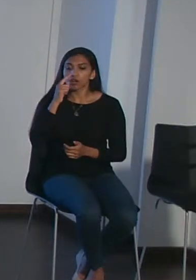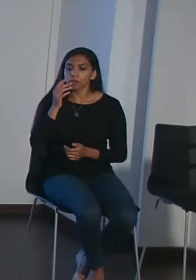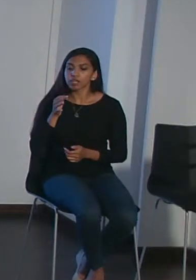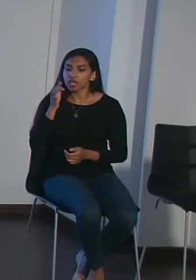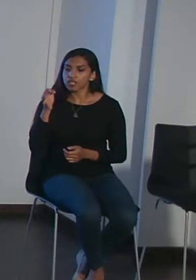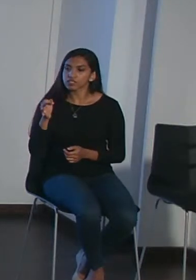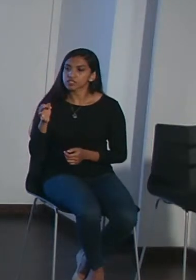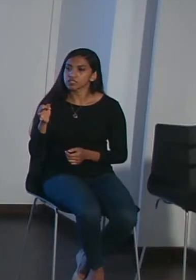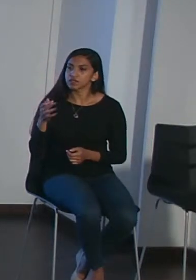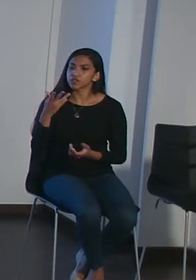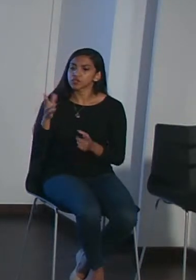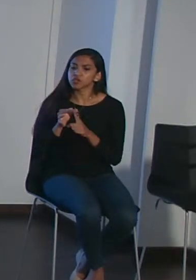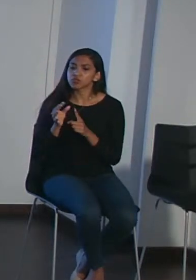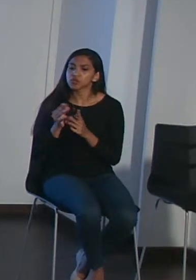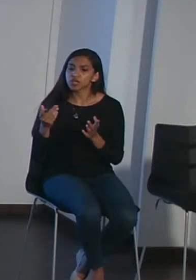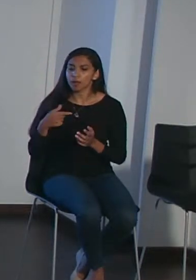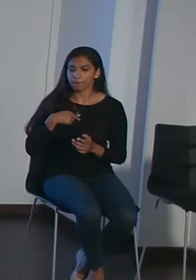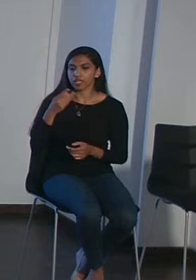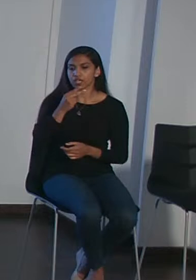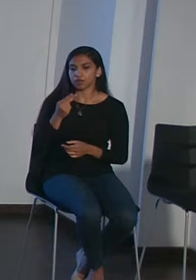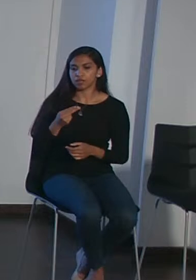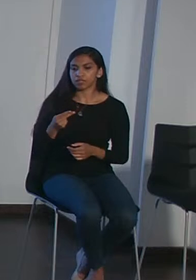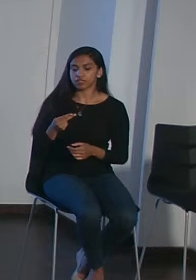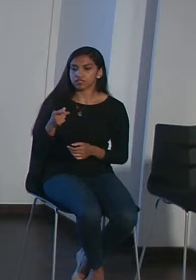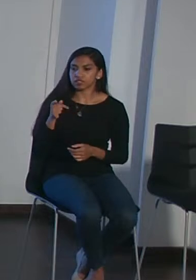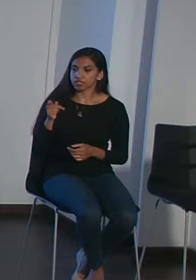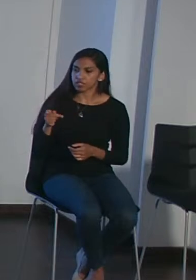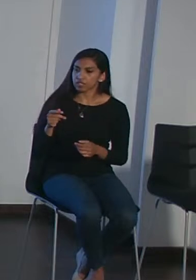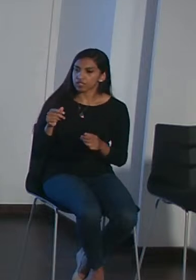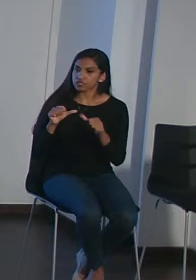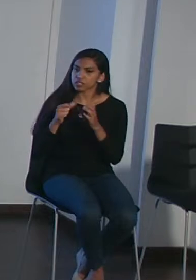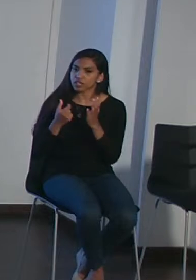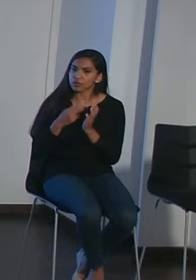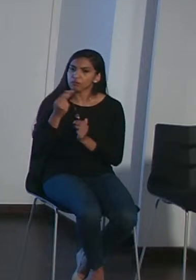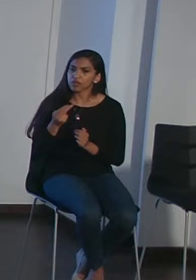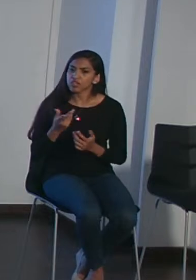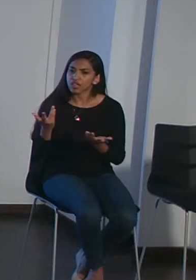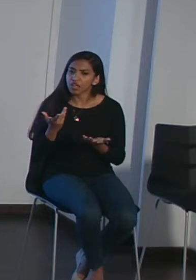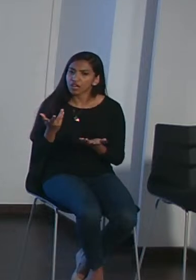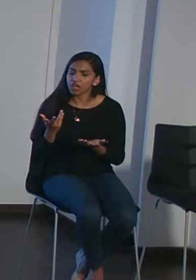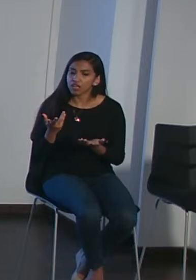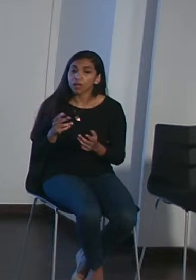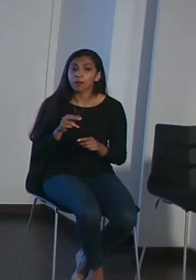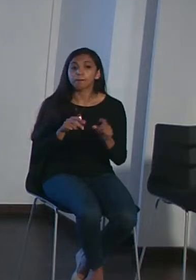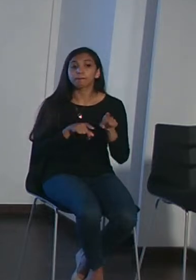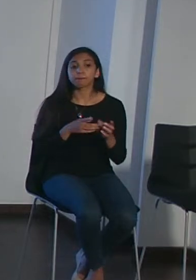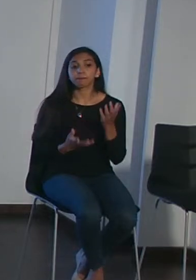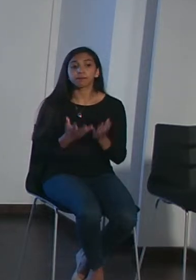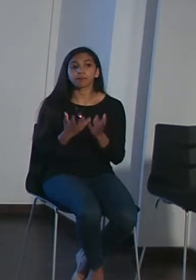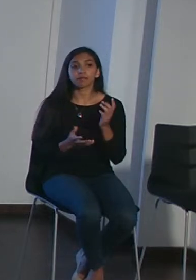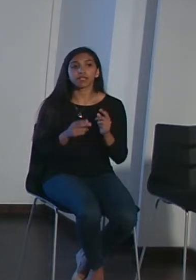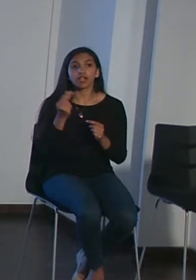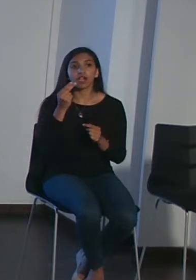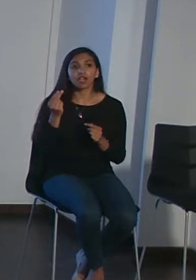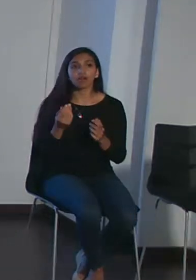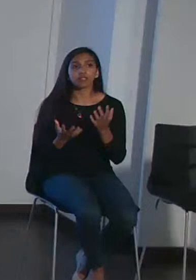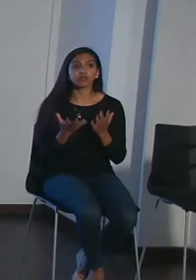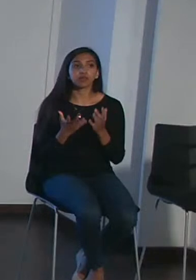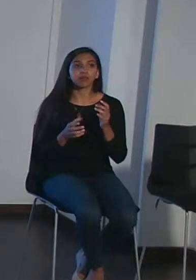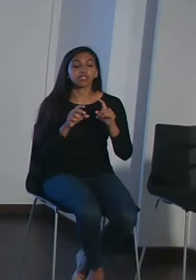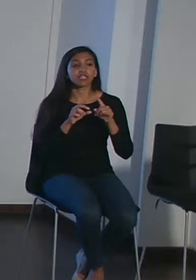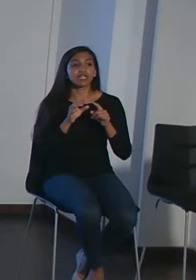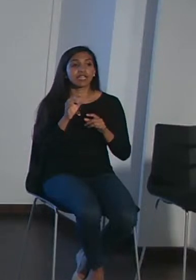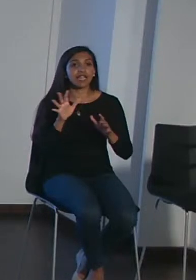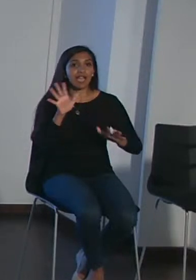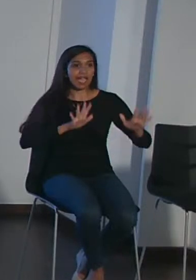that? I said, I'm an artist. So she said, theater. So normally people think artist means TV, serial, or people who